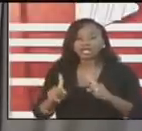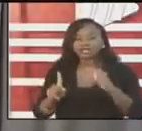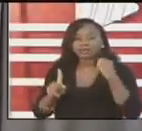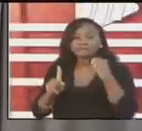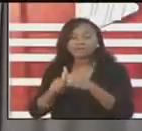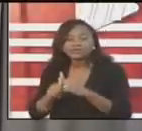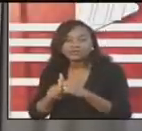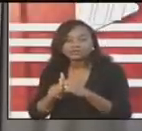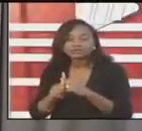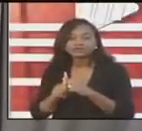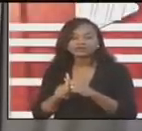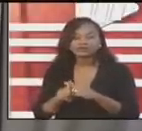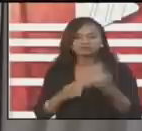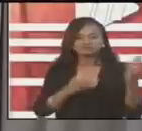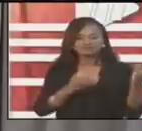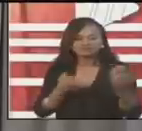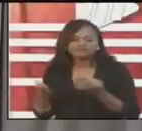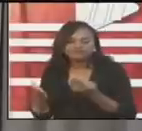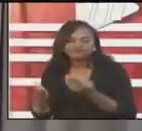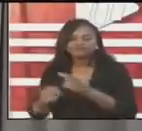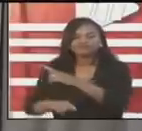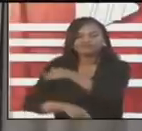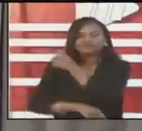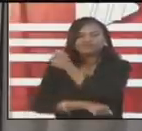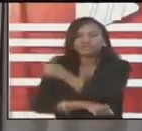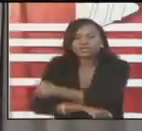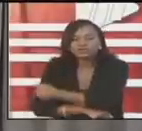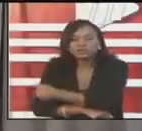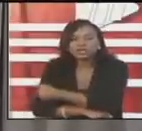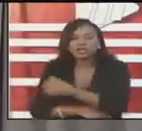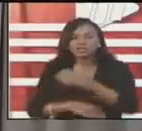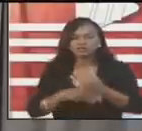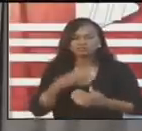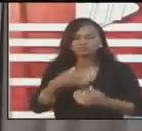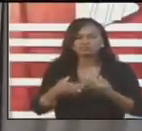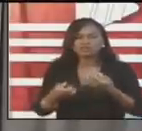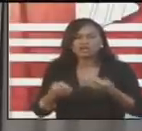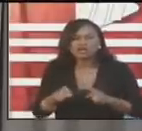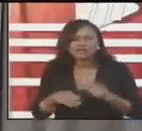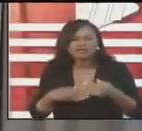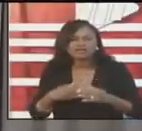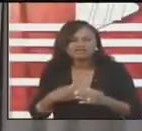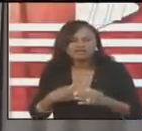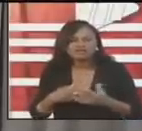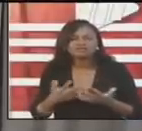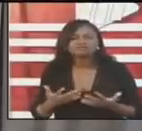have been brought into hospital. Our procedure thereafter is to